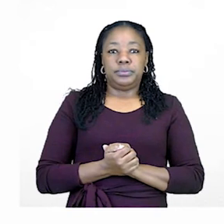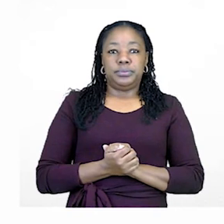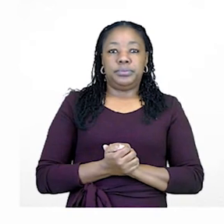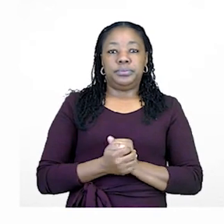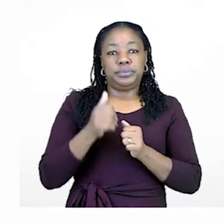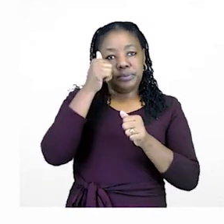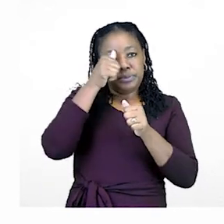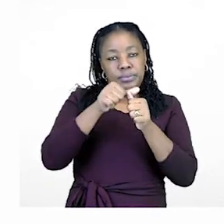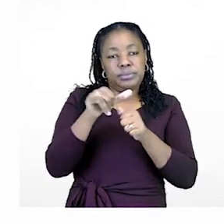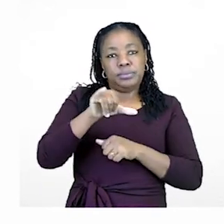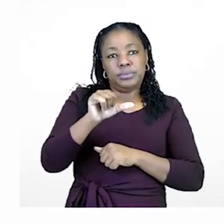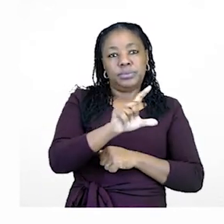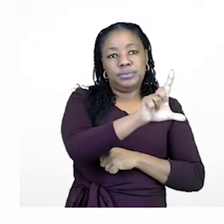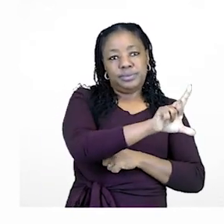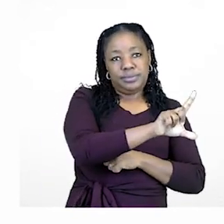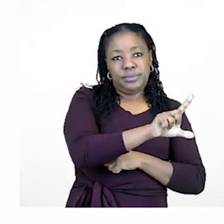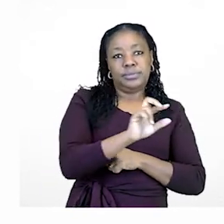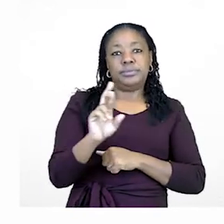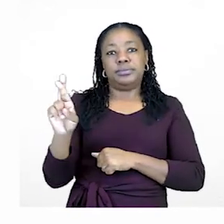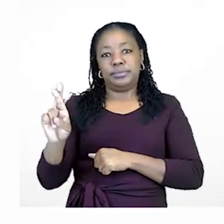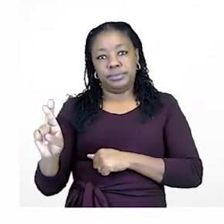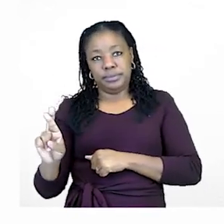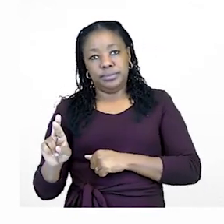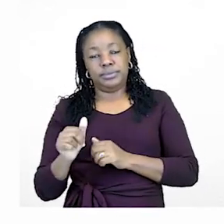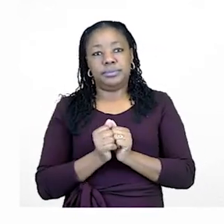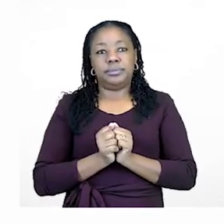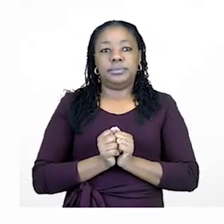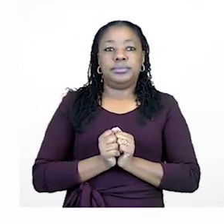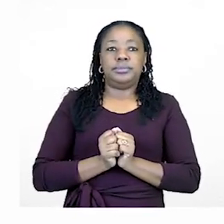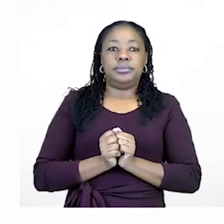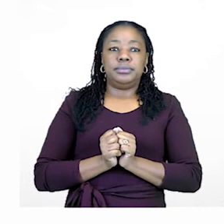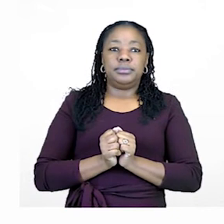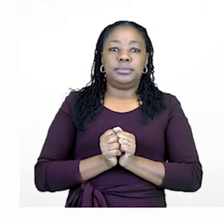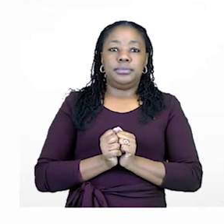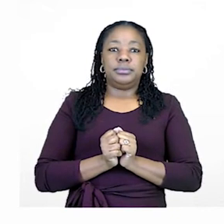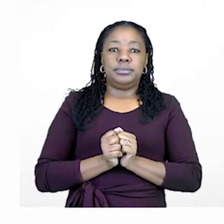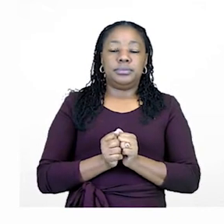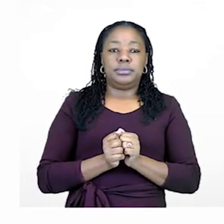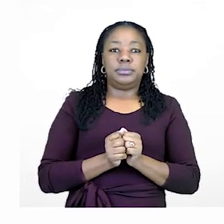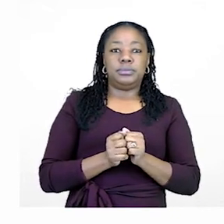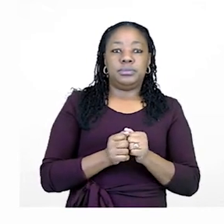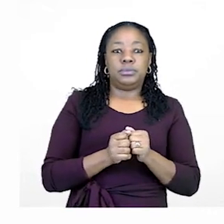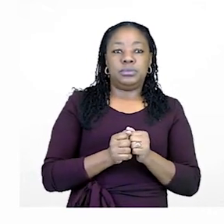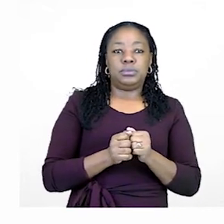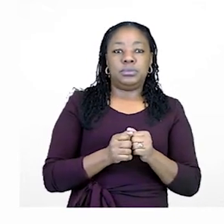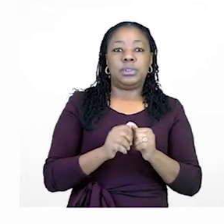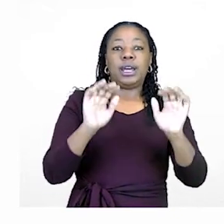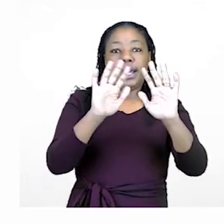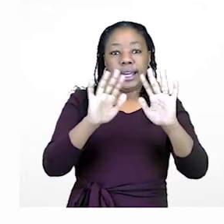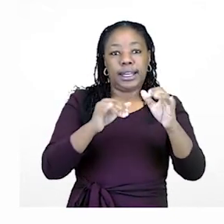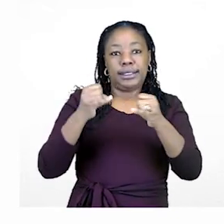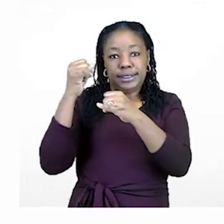right. And the last one is asking you to color the last dustbin.